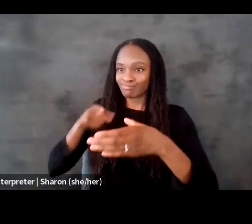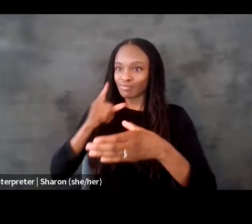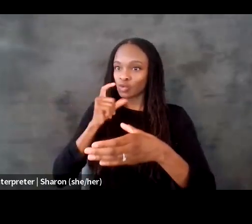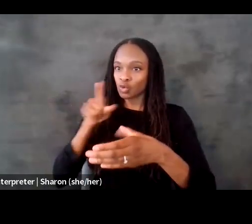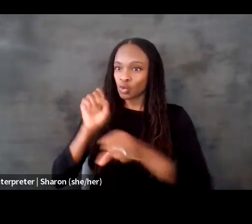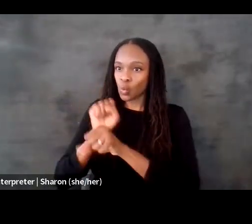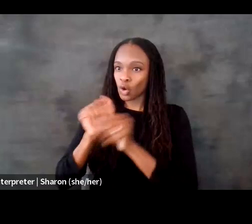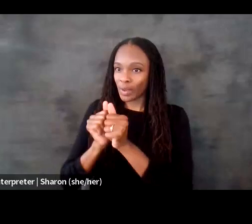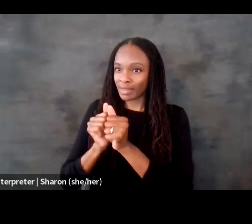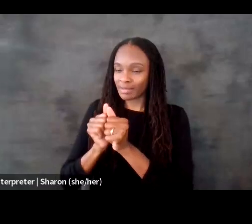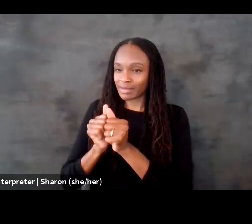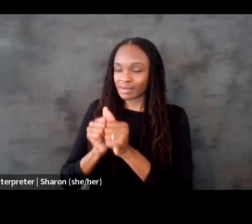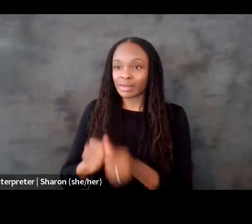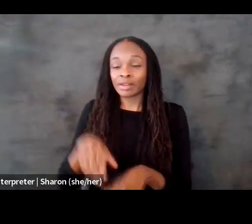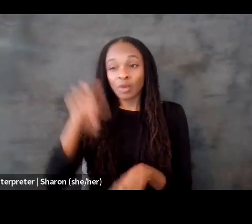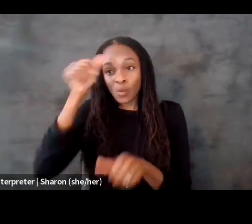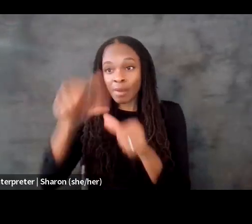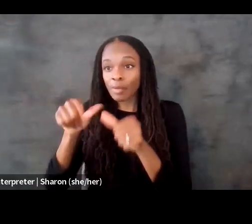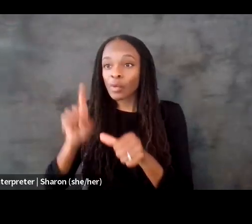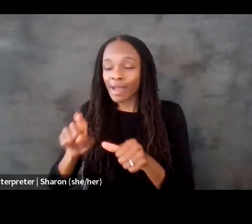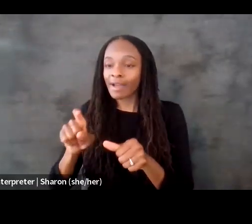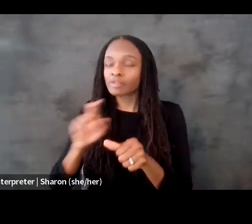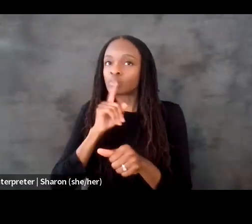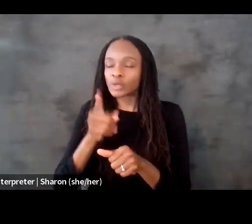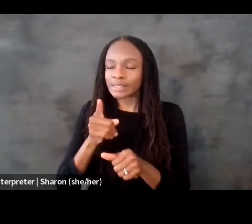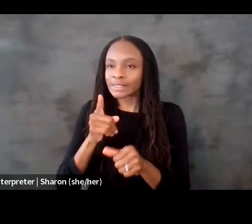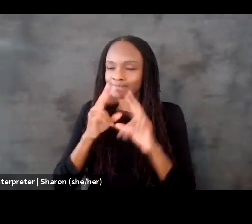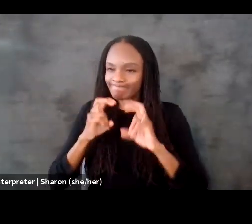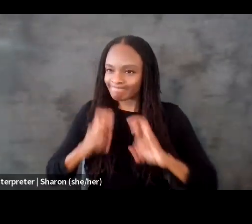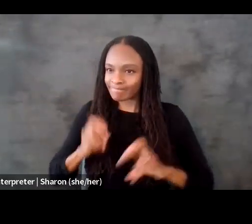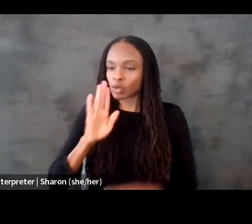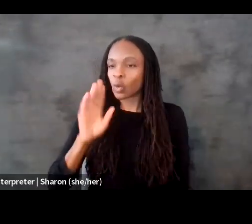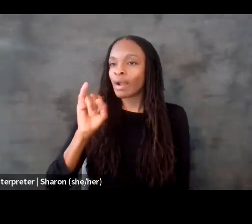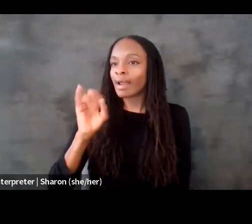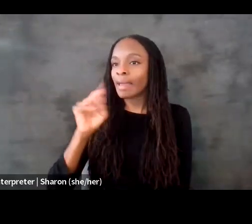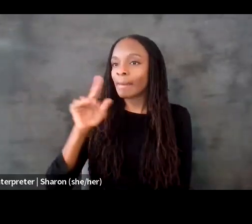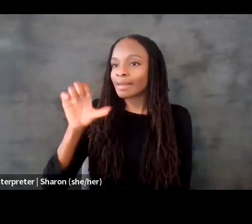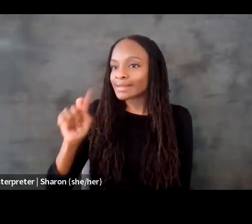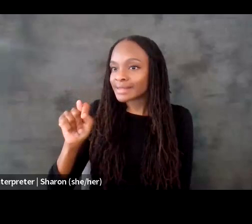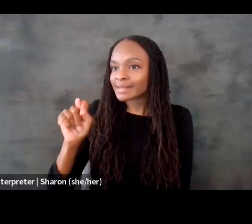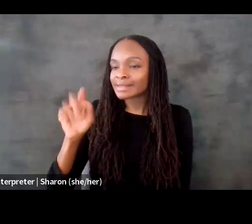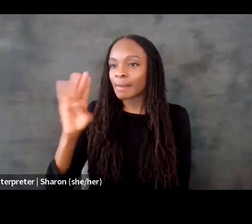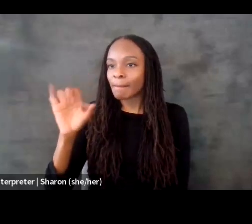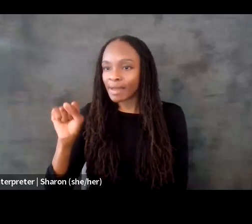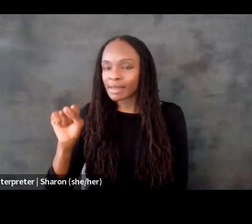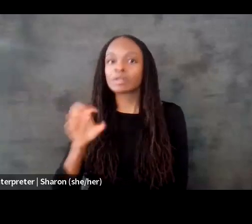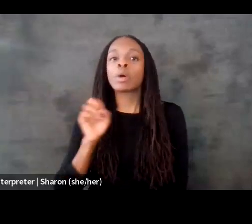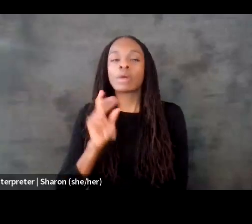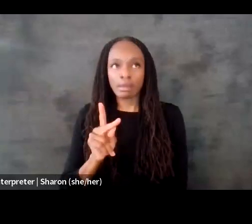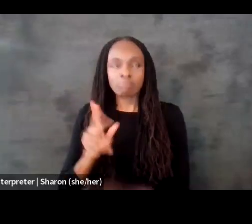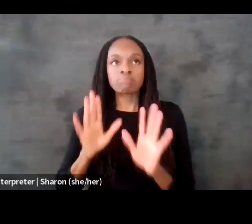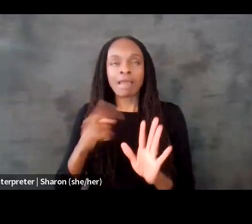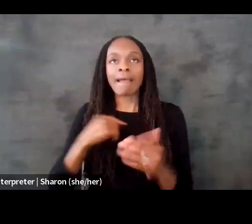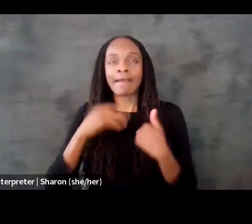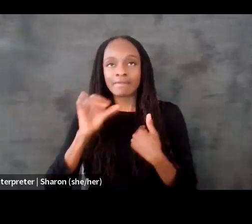Now, remember, you have to deal with your implicit bias. Okay, now we took the instrument and then we have implicit bias. Okay, now I